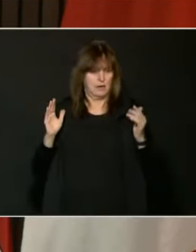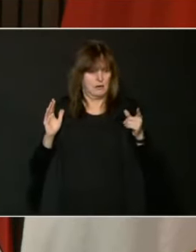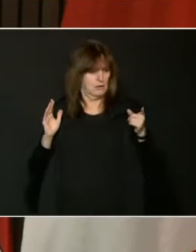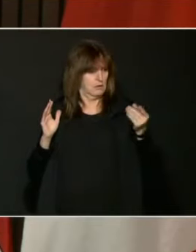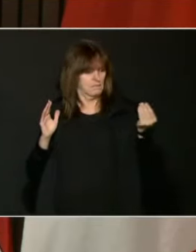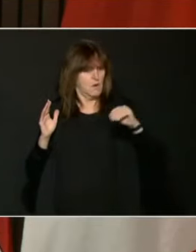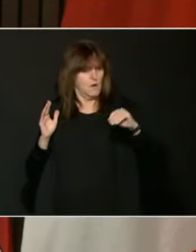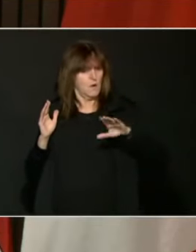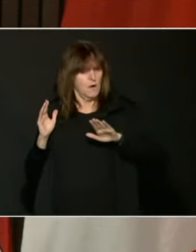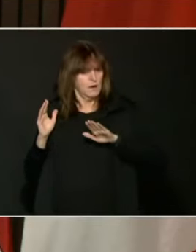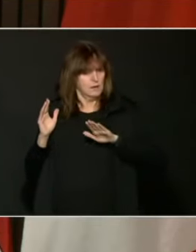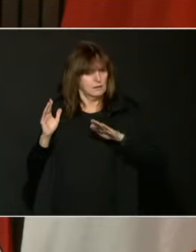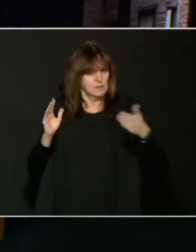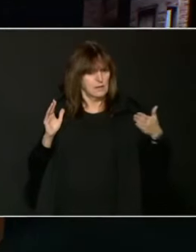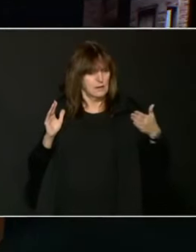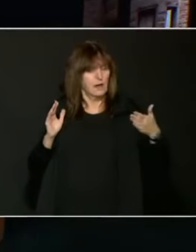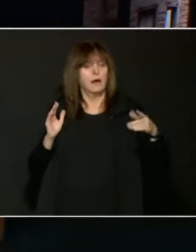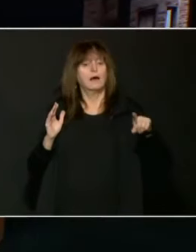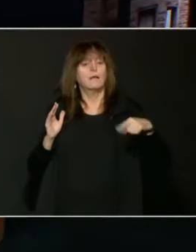Follow-up?